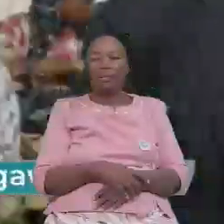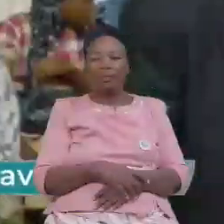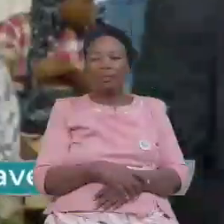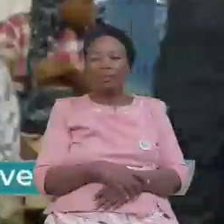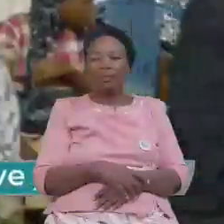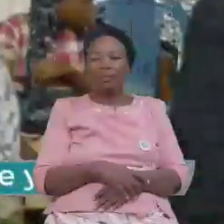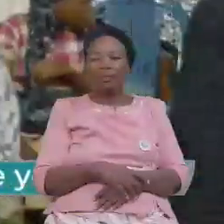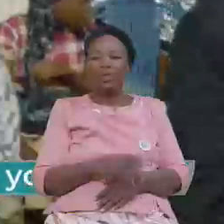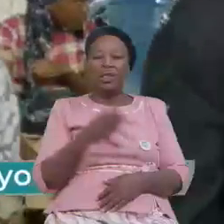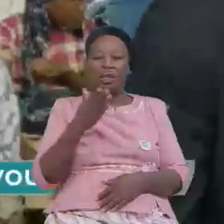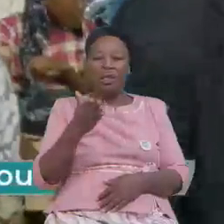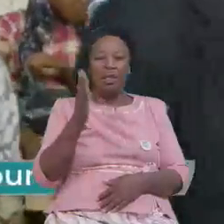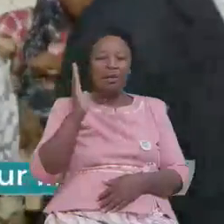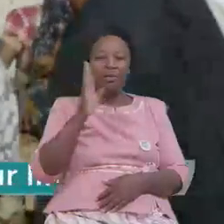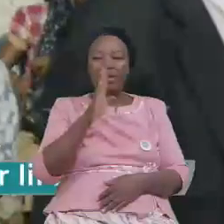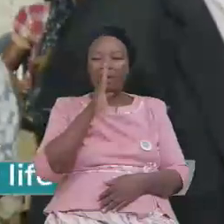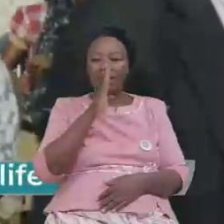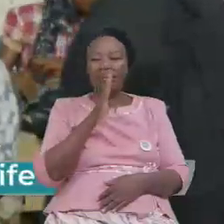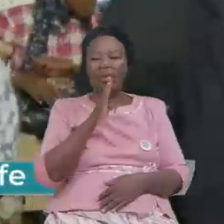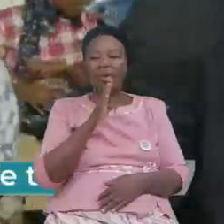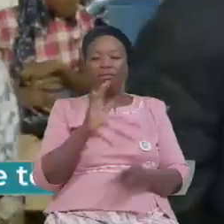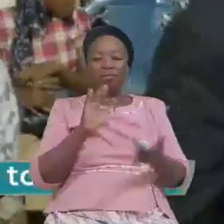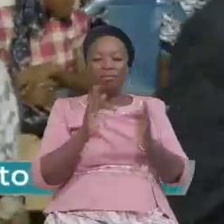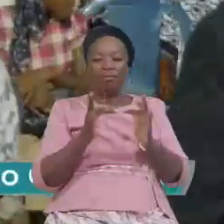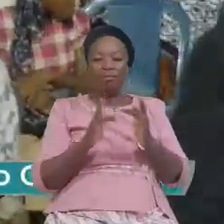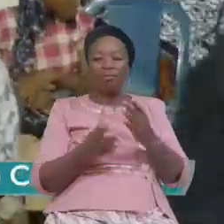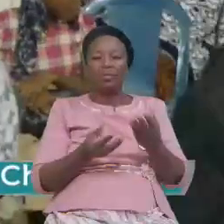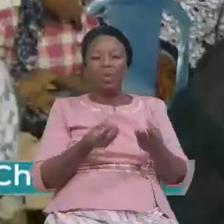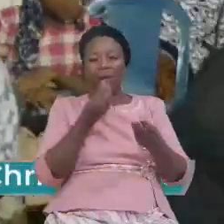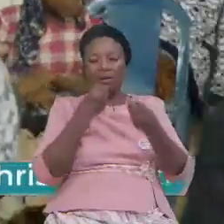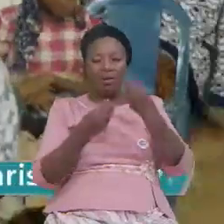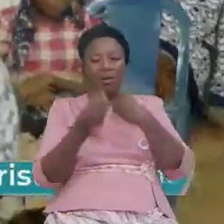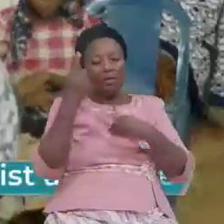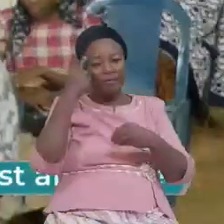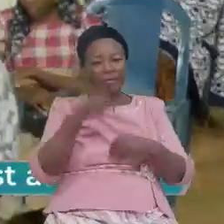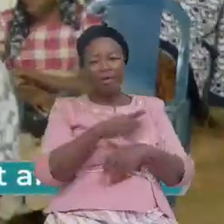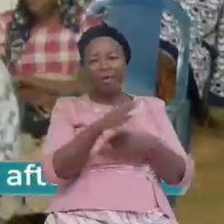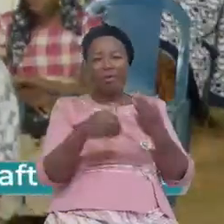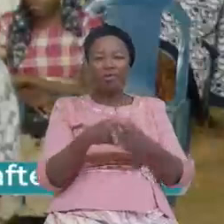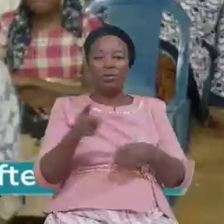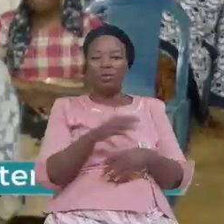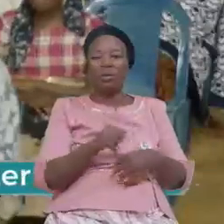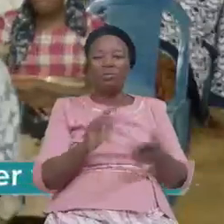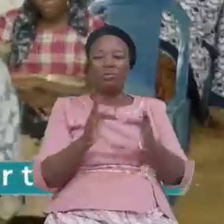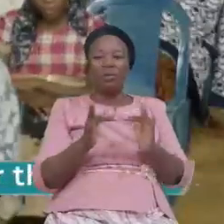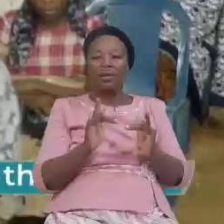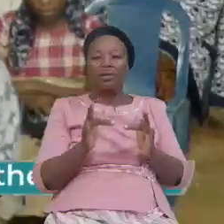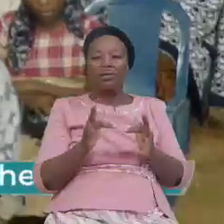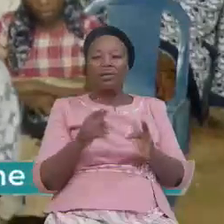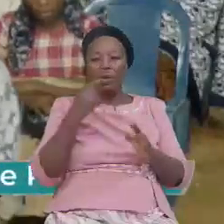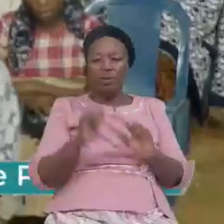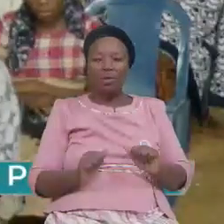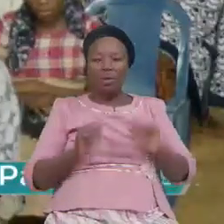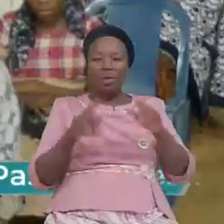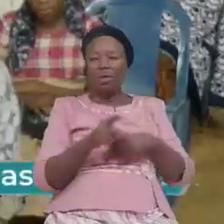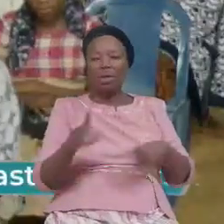There will be a special online banquet for all those who are watching online, who gave their life to